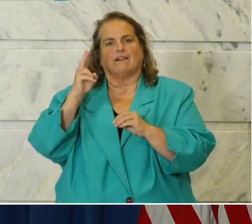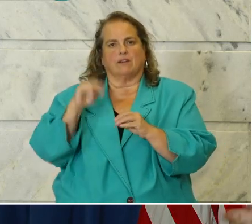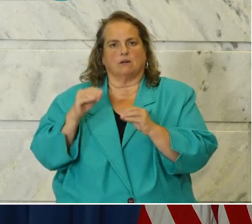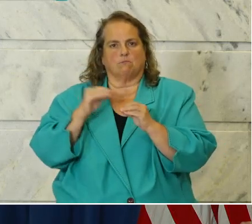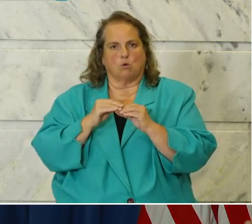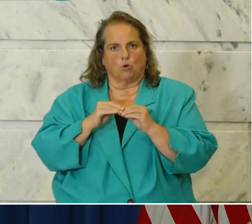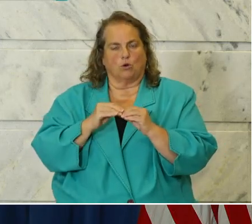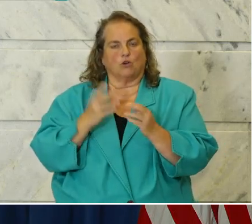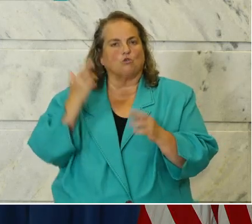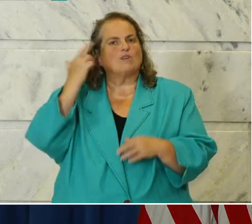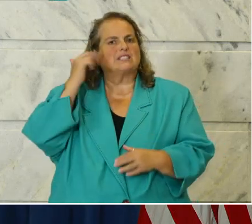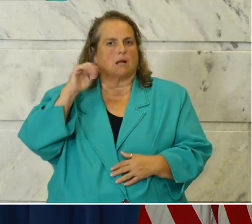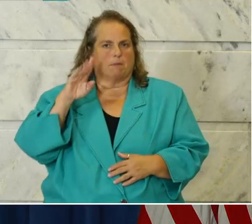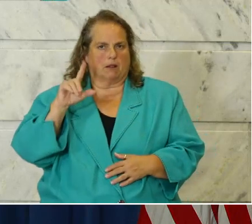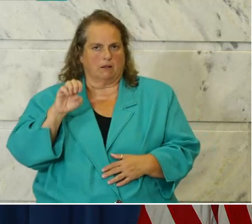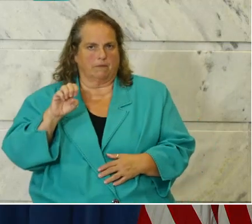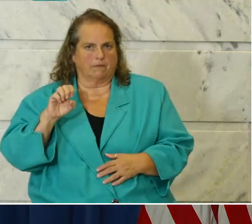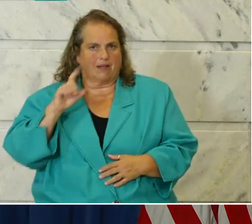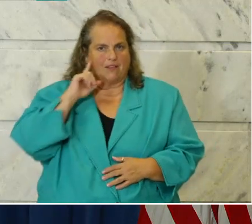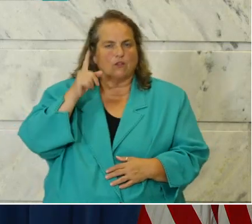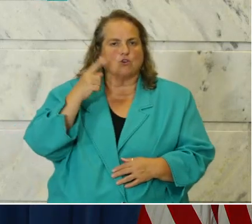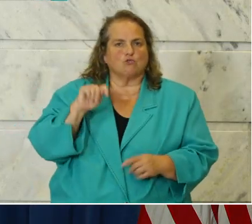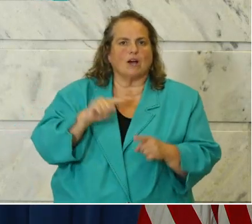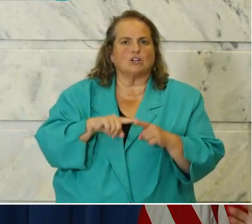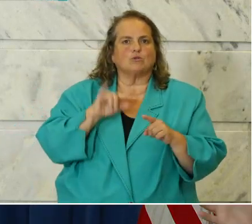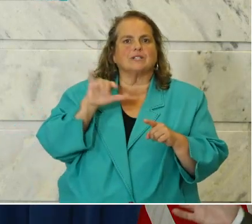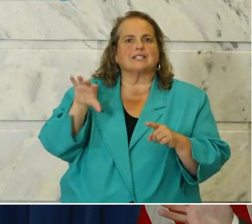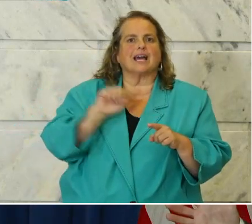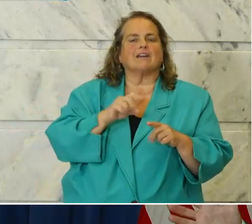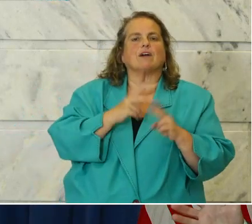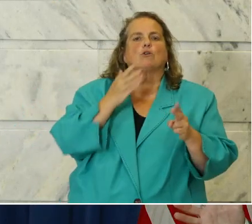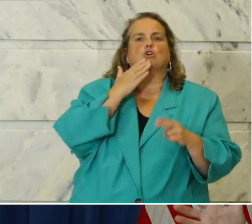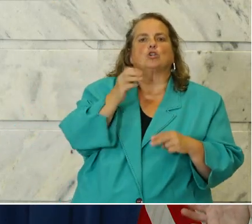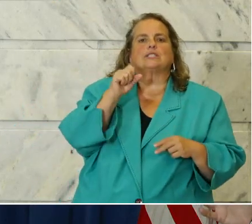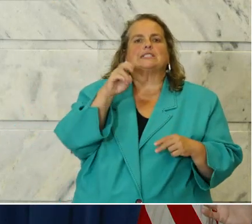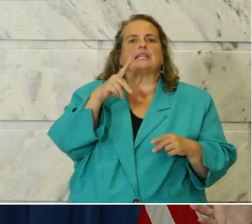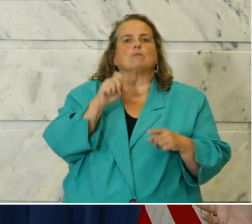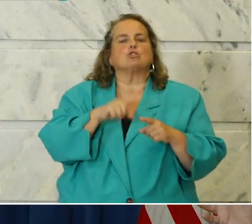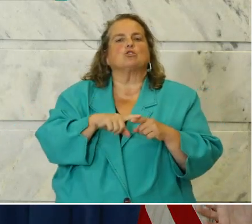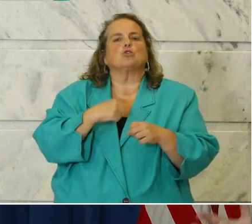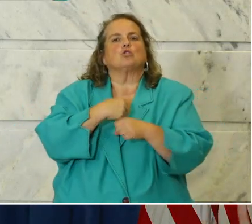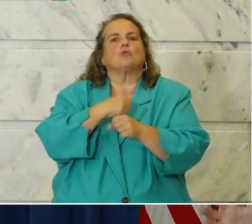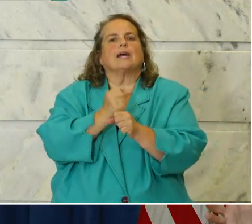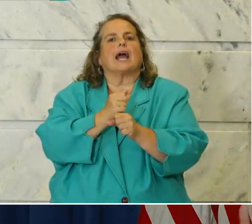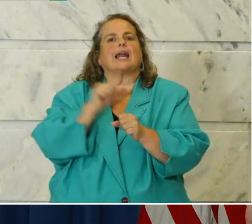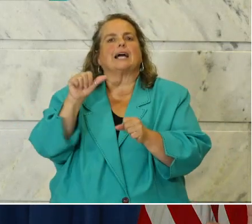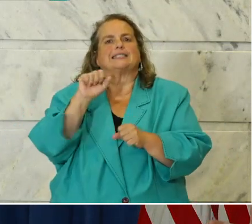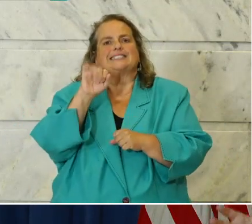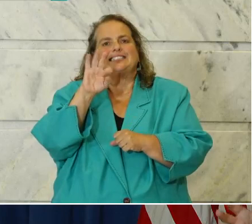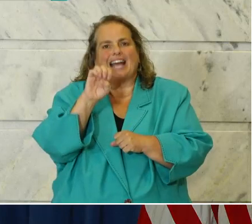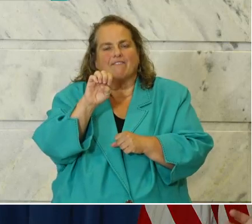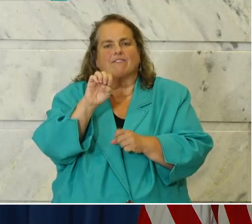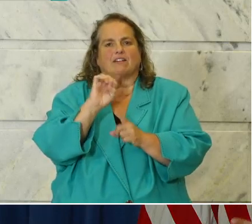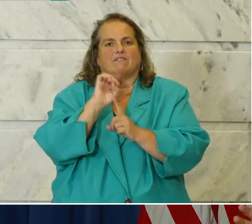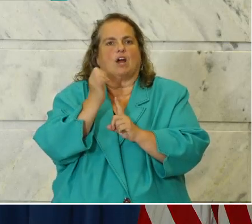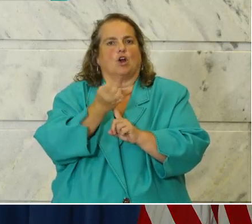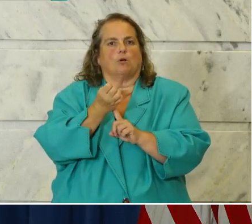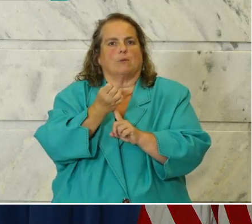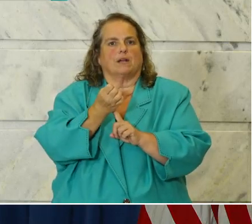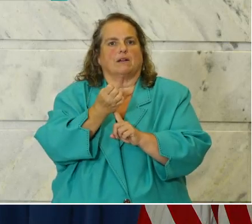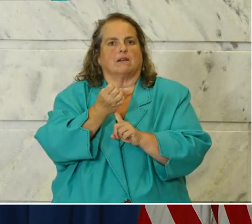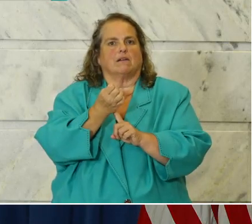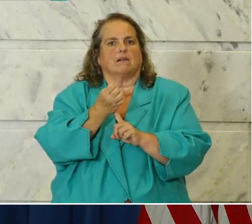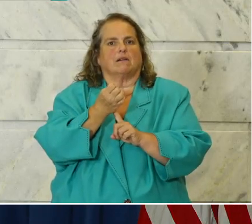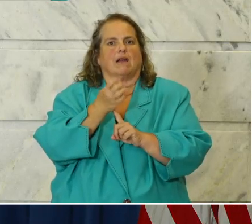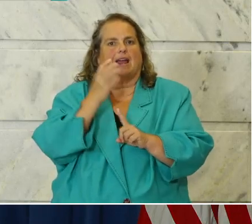more than reasonable steps. I think they're trying to take very active steps to create a safe environment, and I think that they are on the